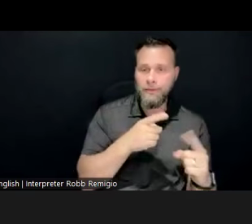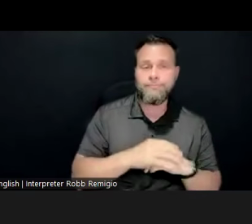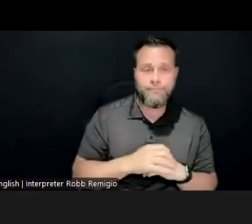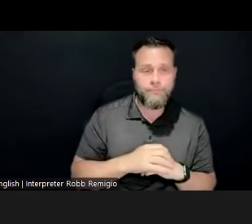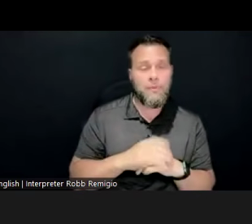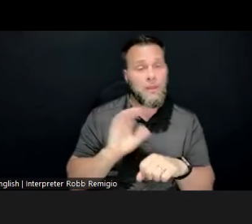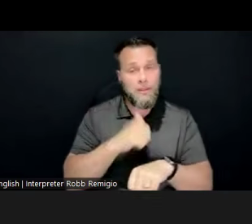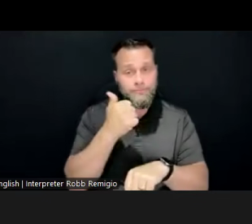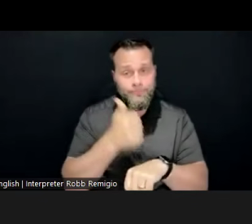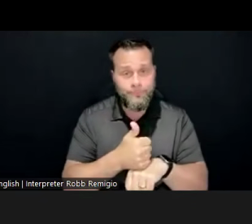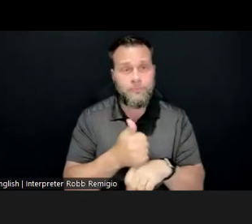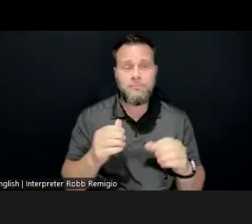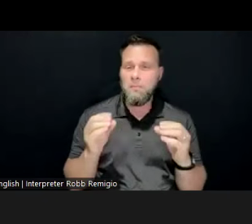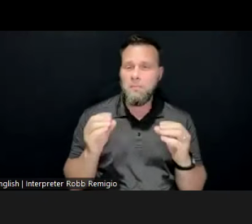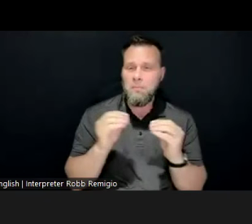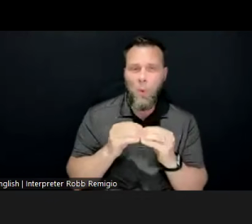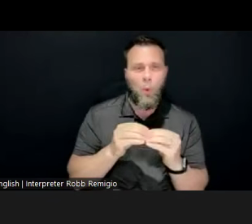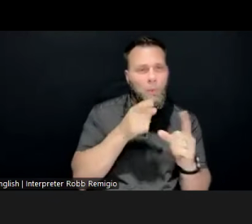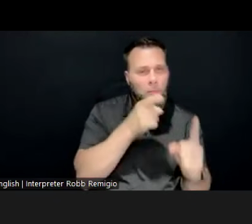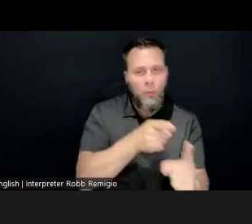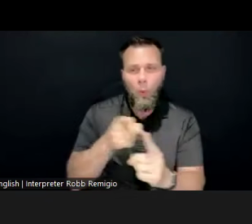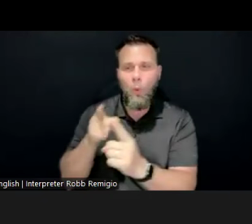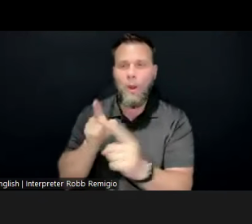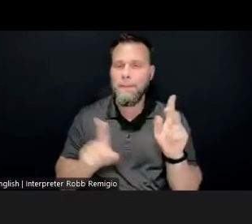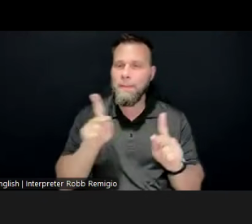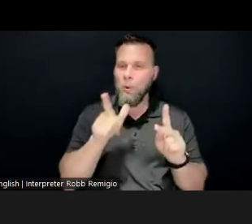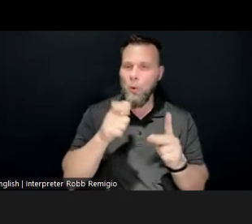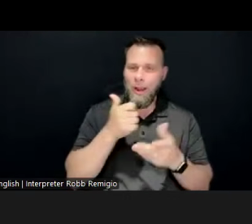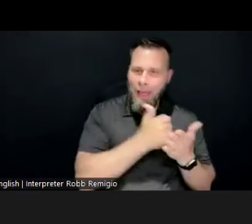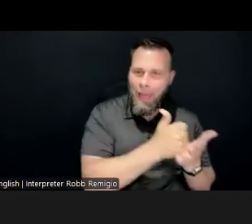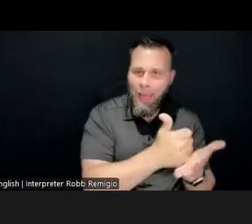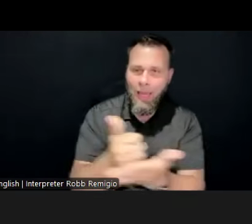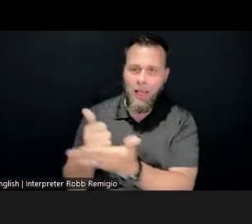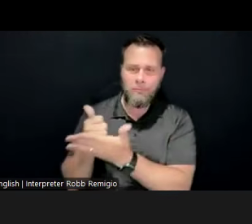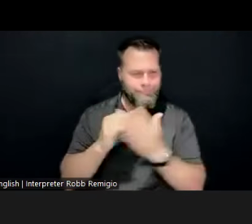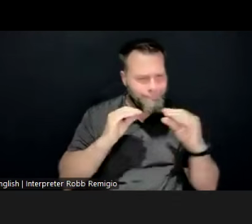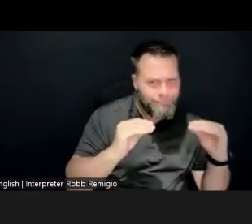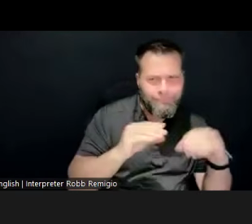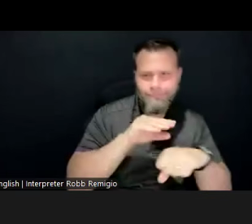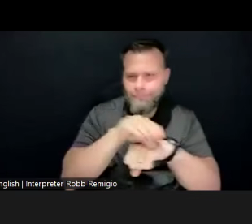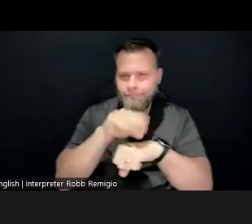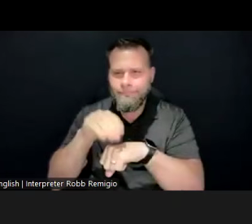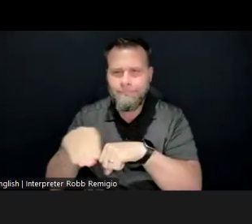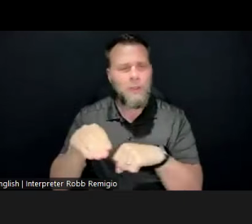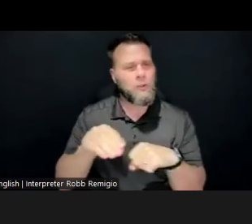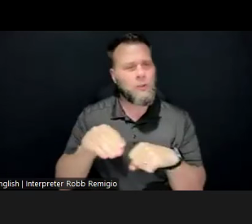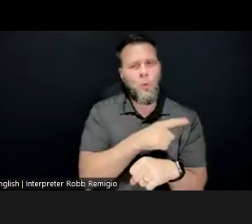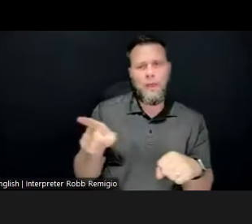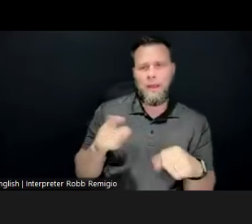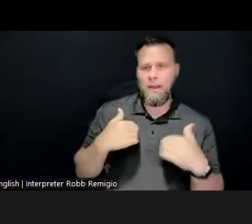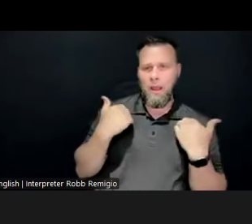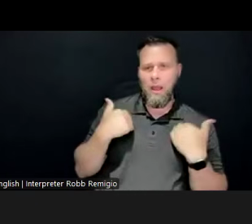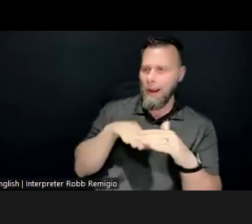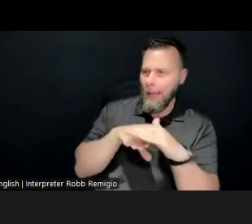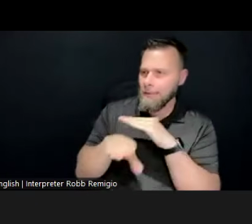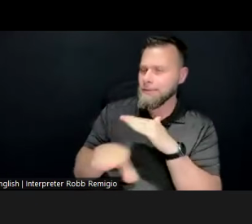implementing and embedding more point people and guides that make it easier for young people to access resources like safe and affordable